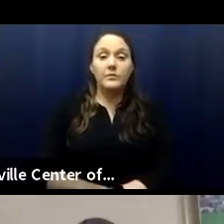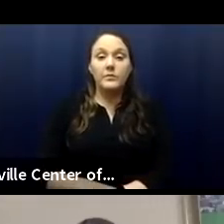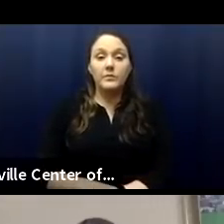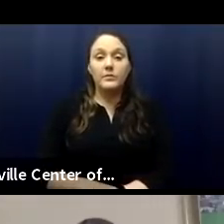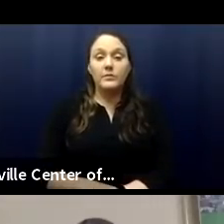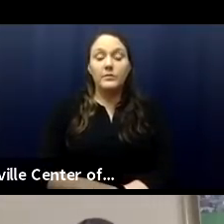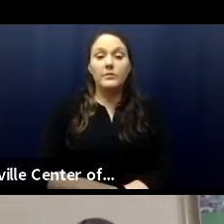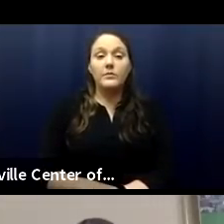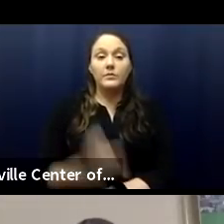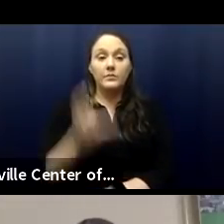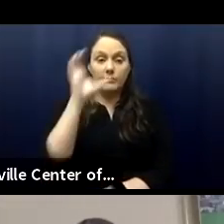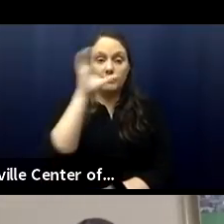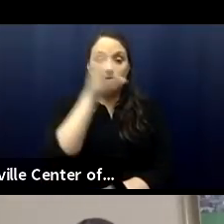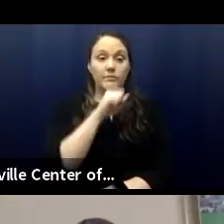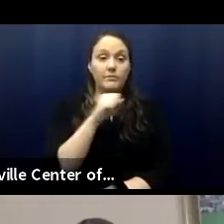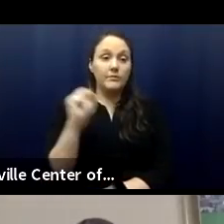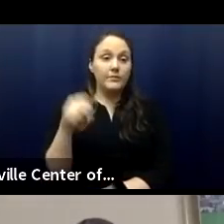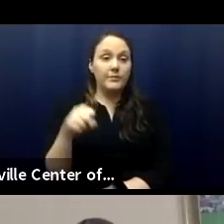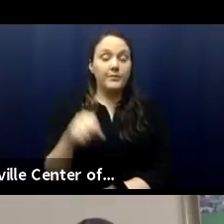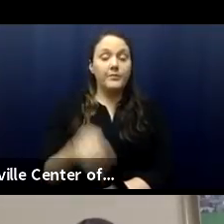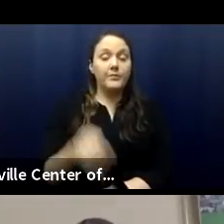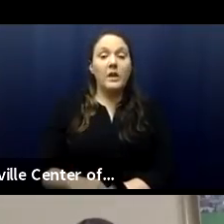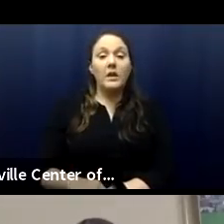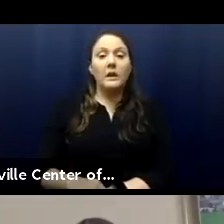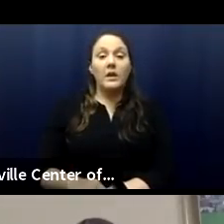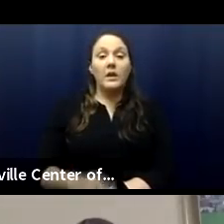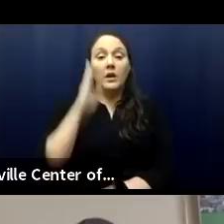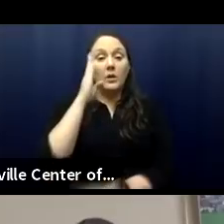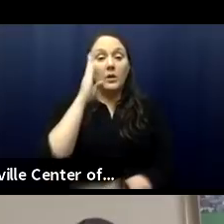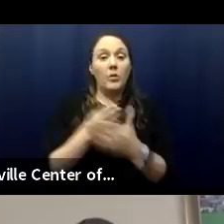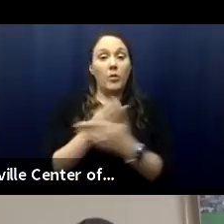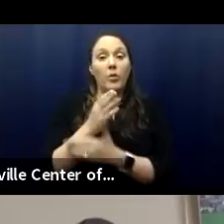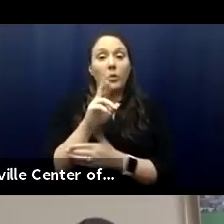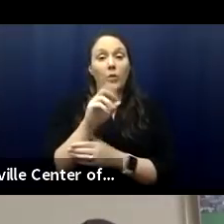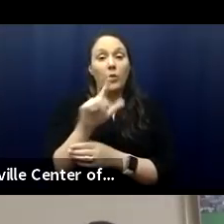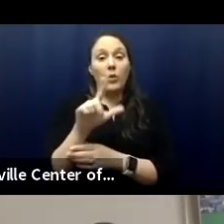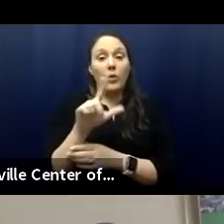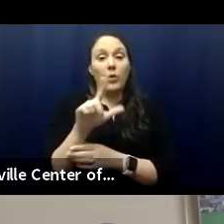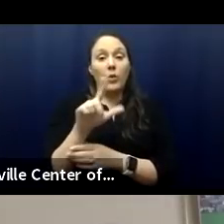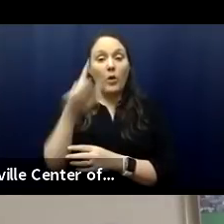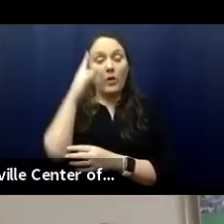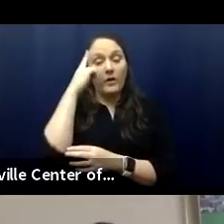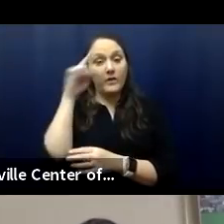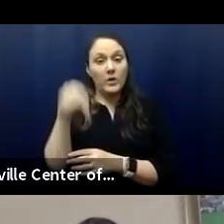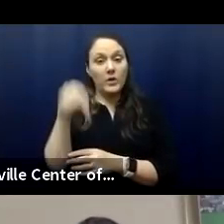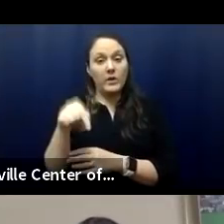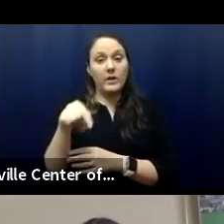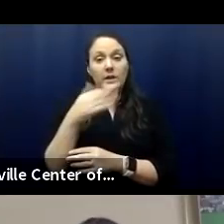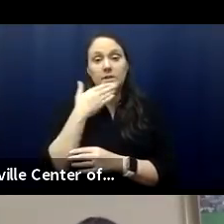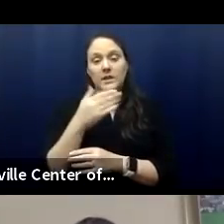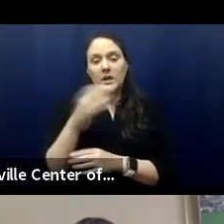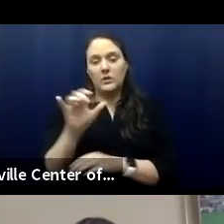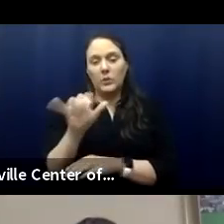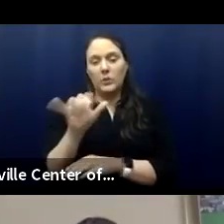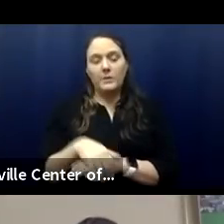If so, Narda, if you will go through the roll call for this one, and thank you for doing that.